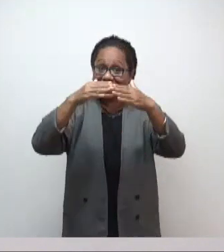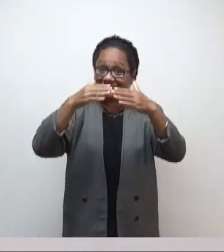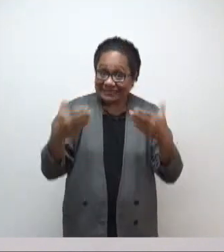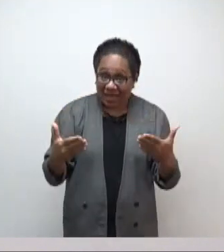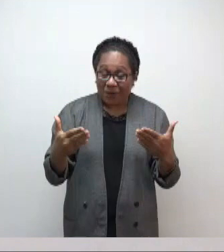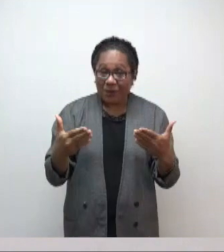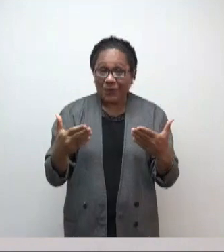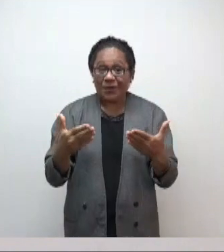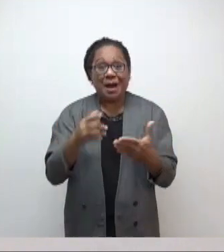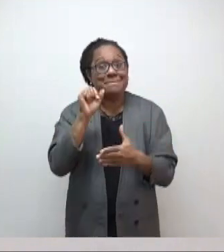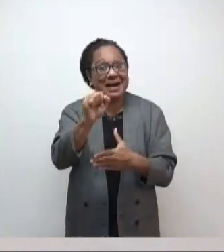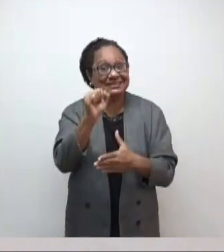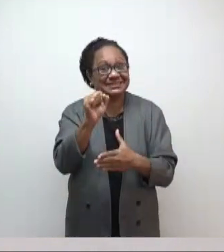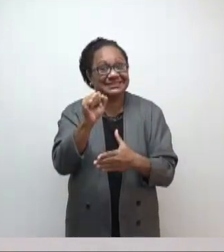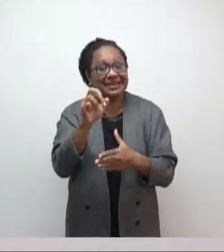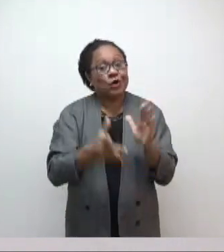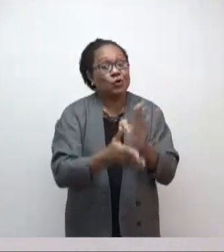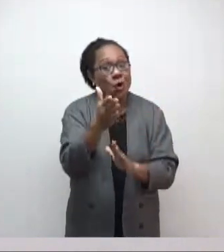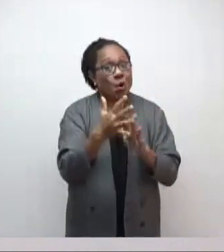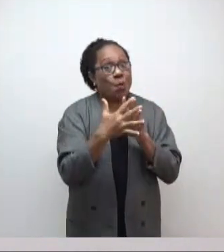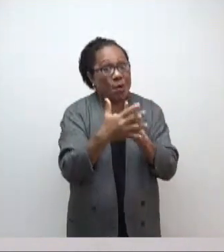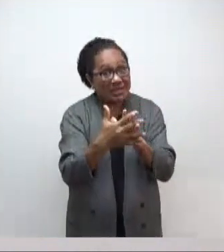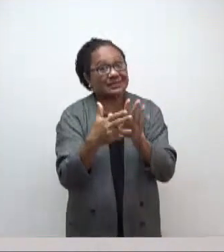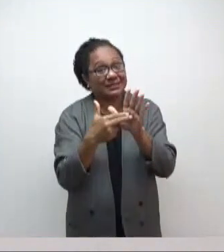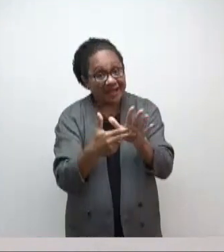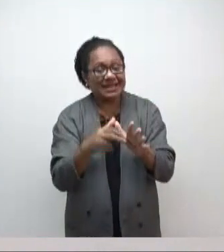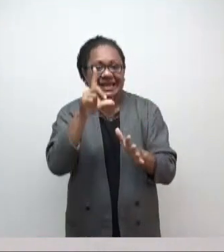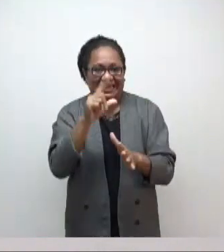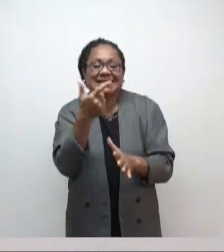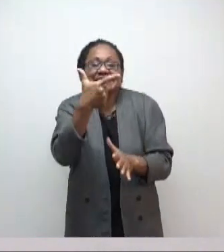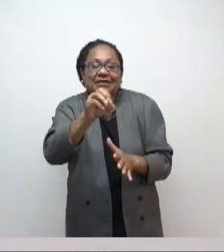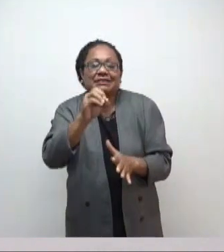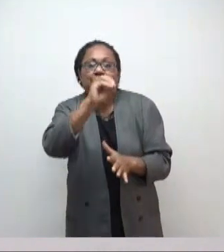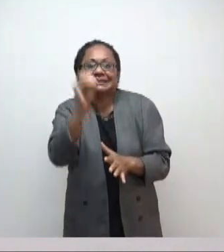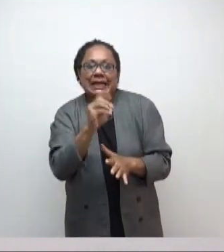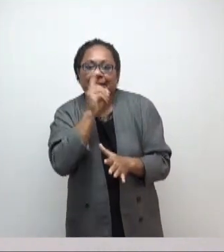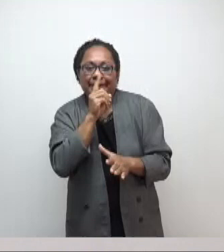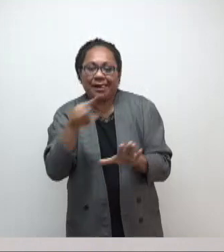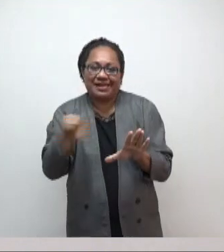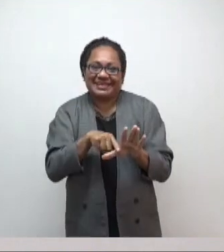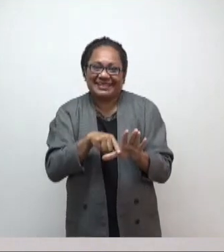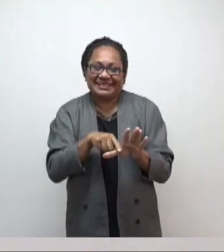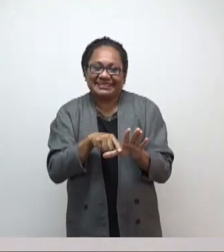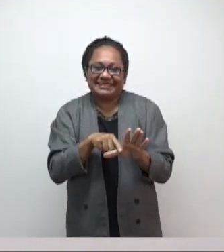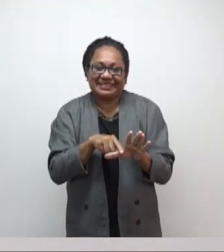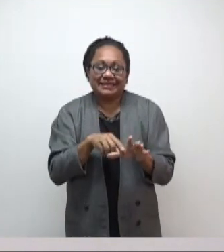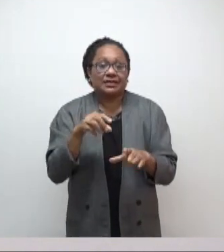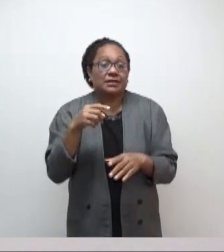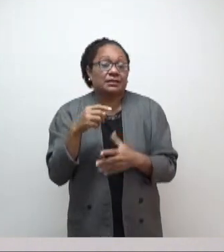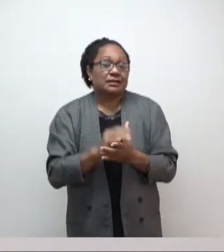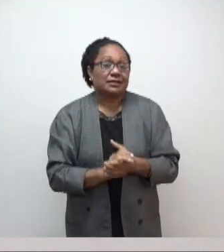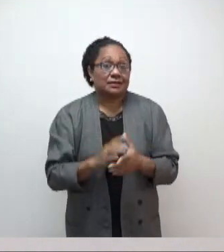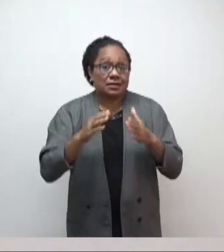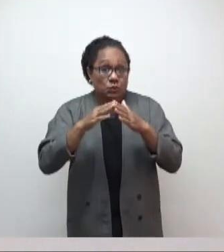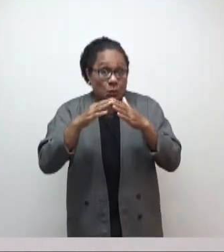capacity. Employers who are required under COVID-safe measures to transport staff to and from work will no